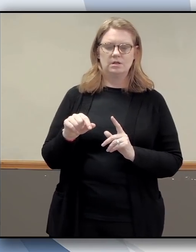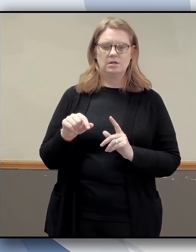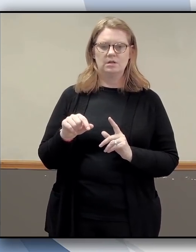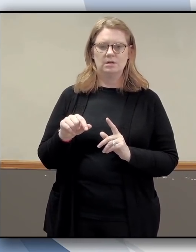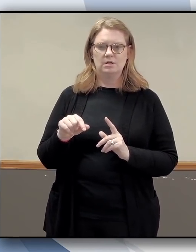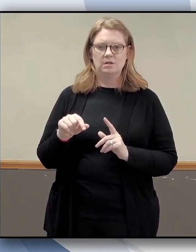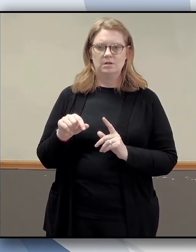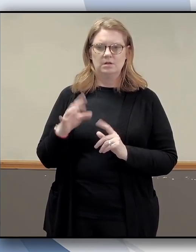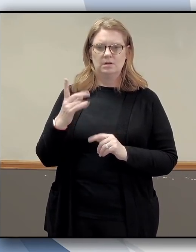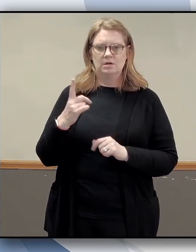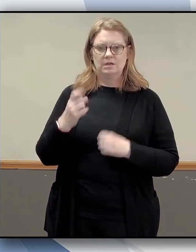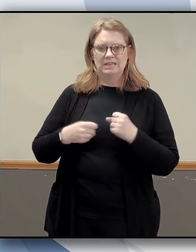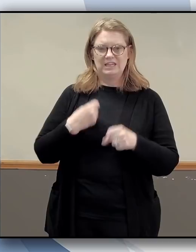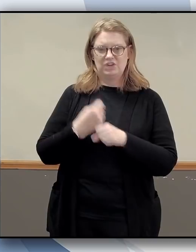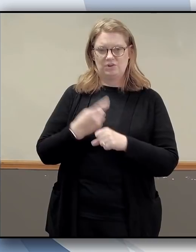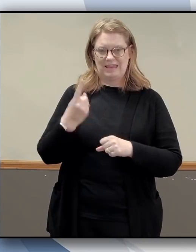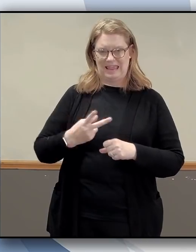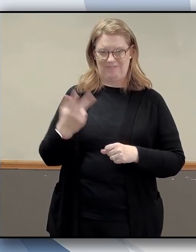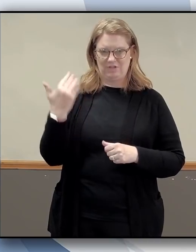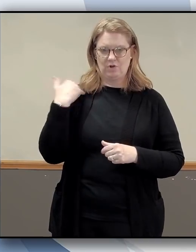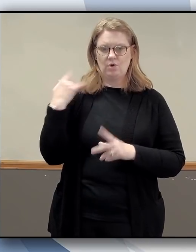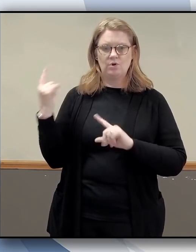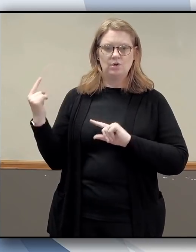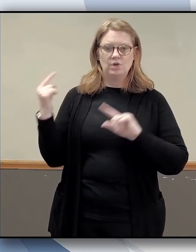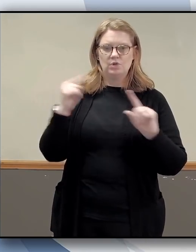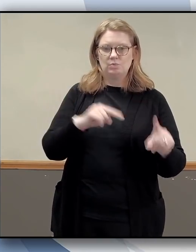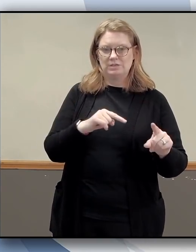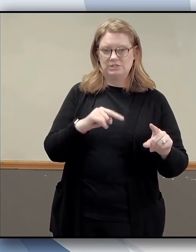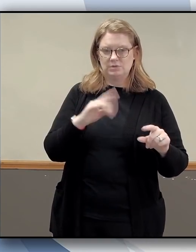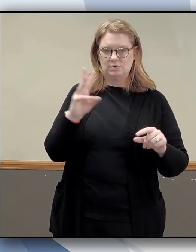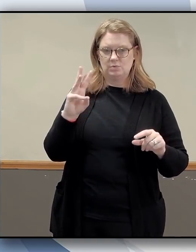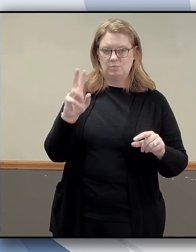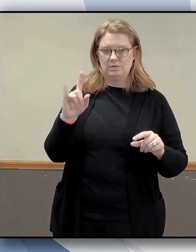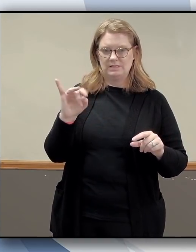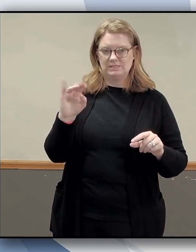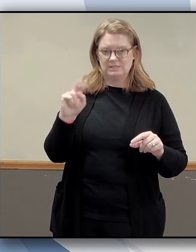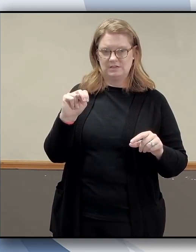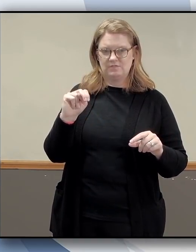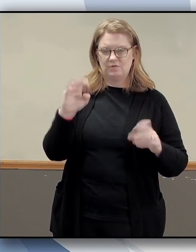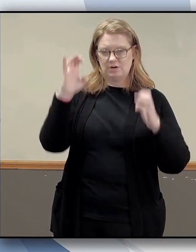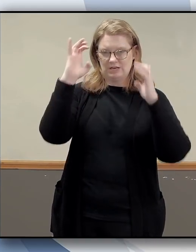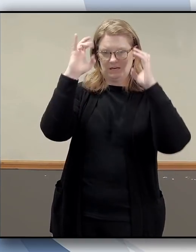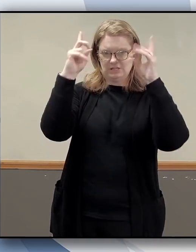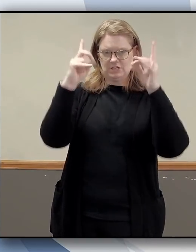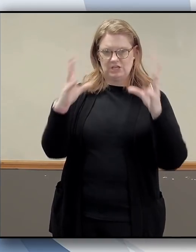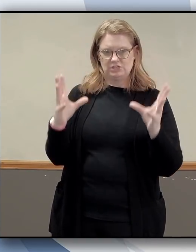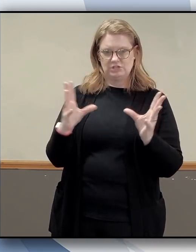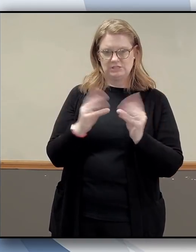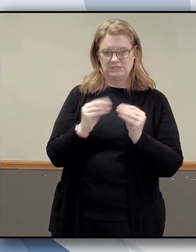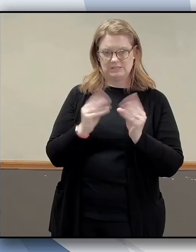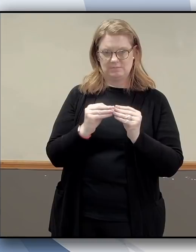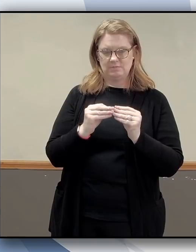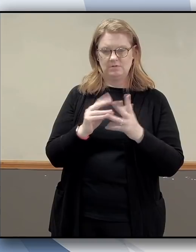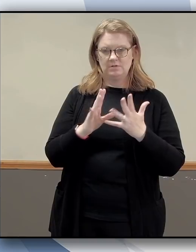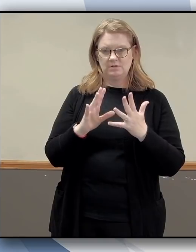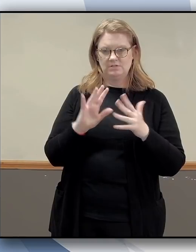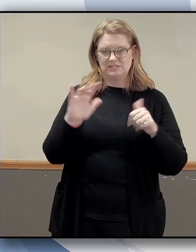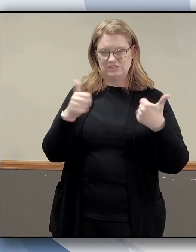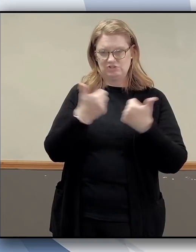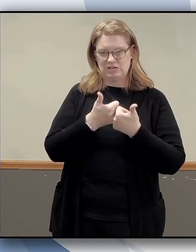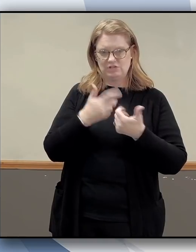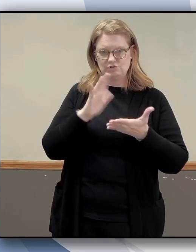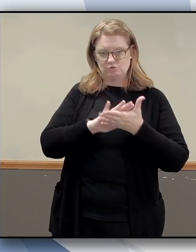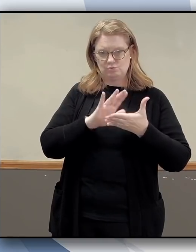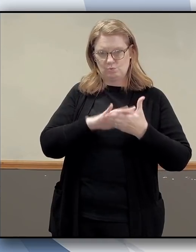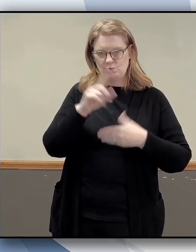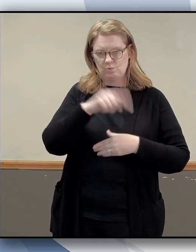half ago, you came out to Williston with an education summit to challenge the Williston schools to